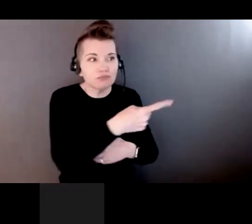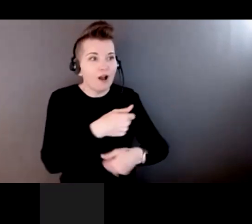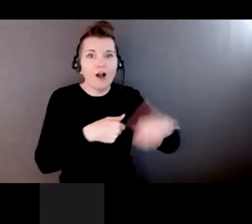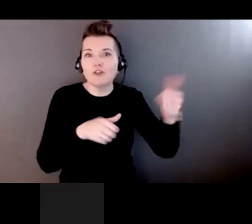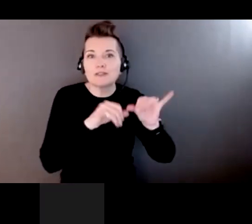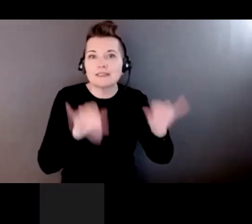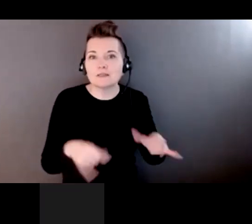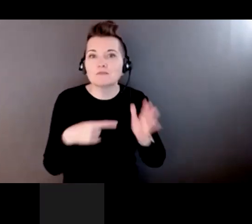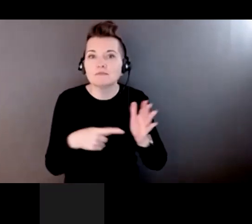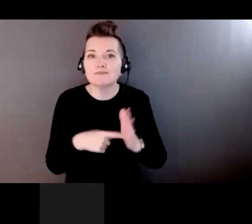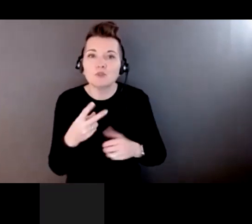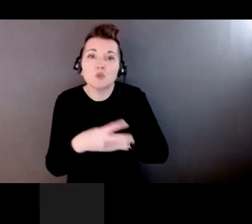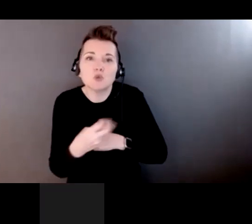that.